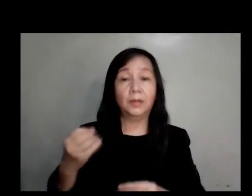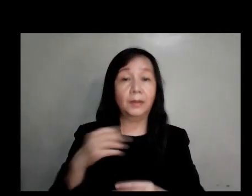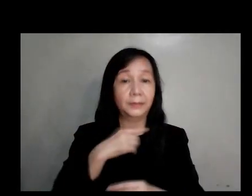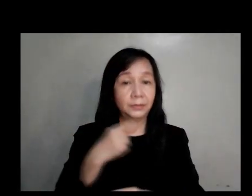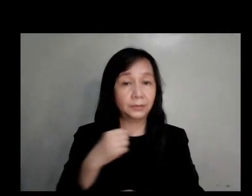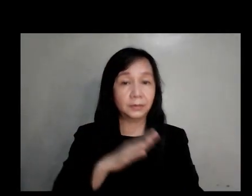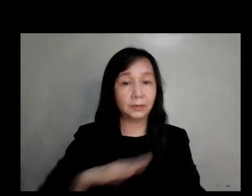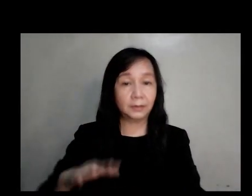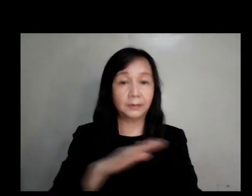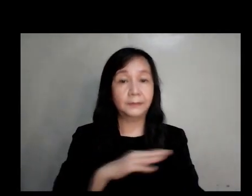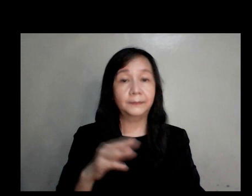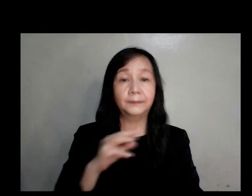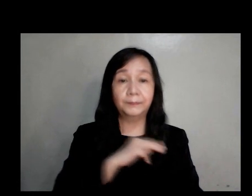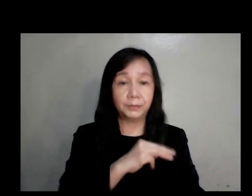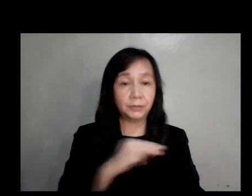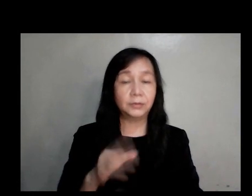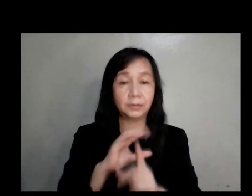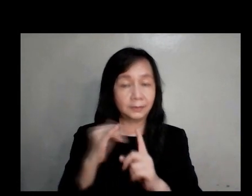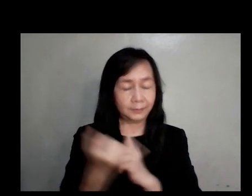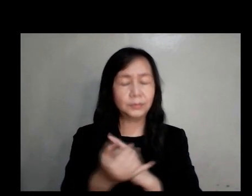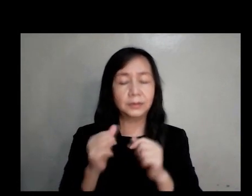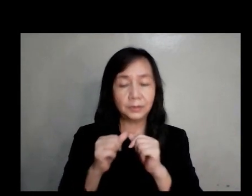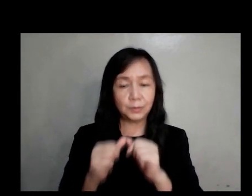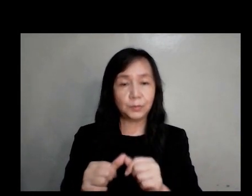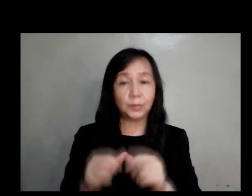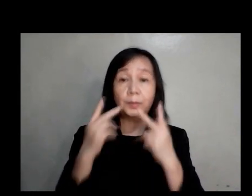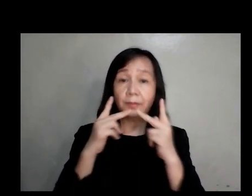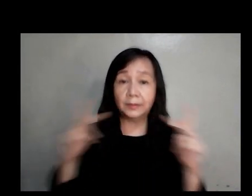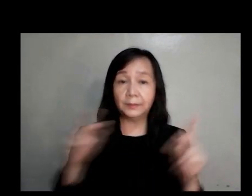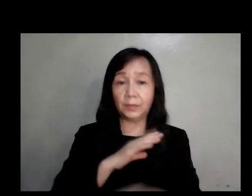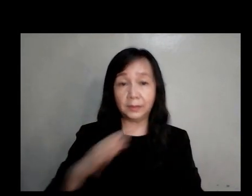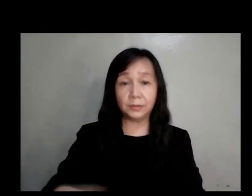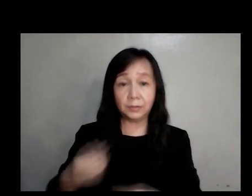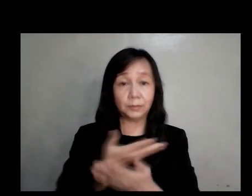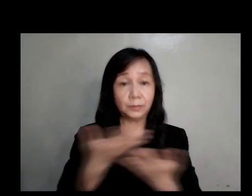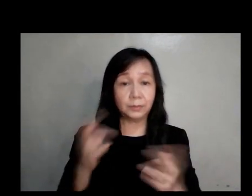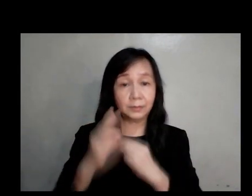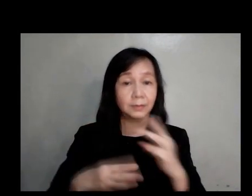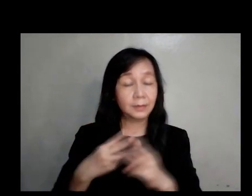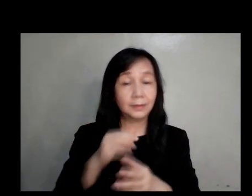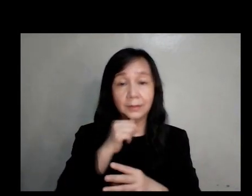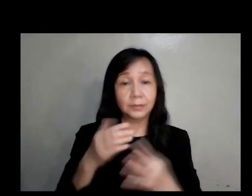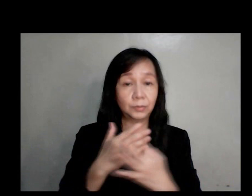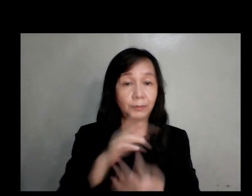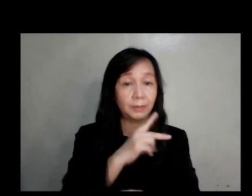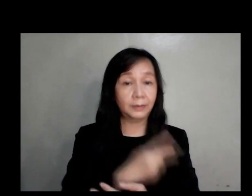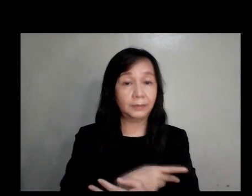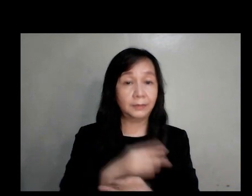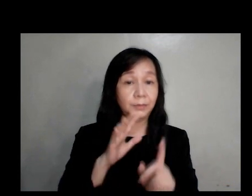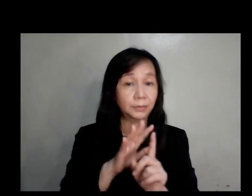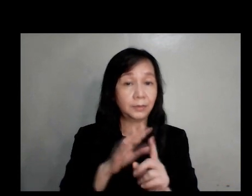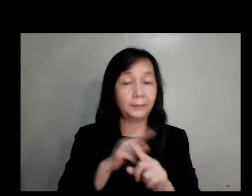our pastors, and our mission societies, continue to proclaim Christ to the world, not by power